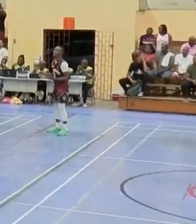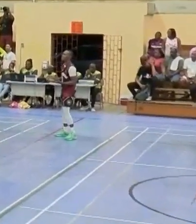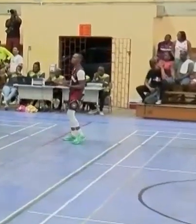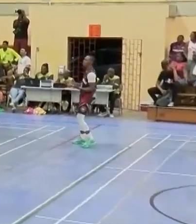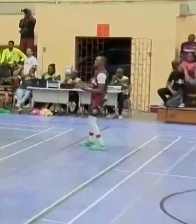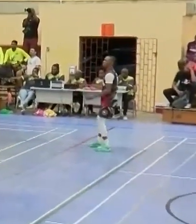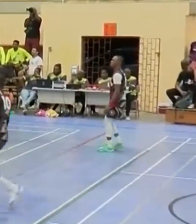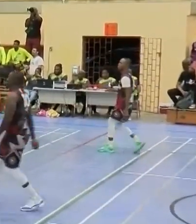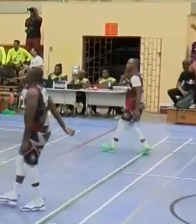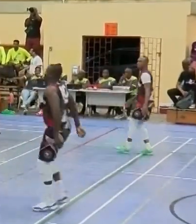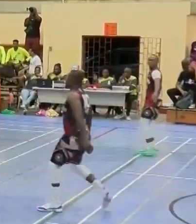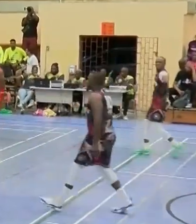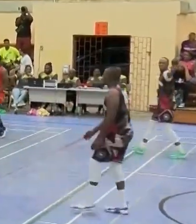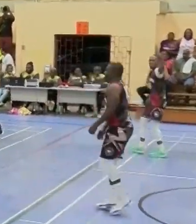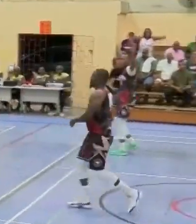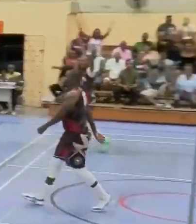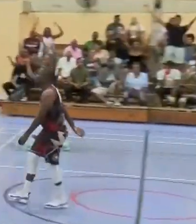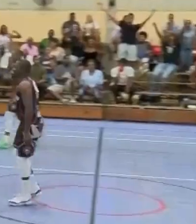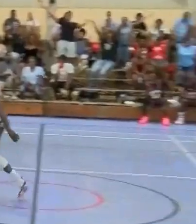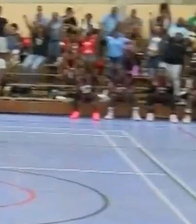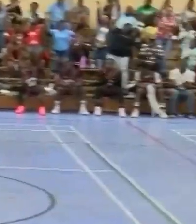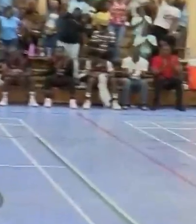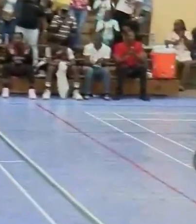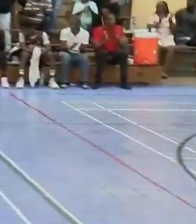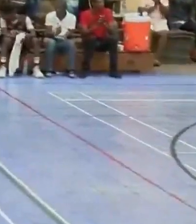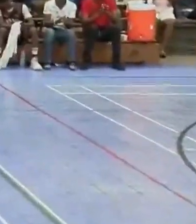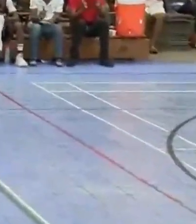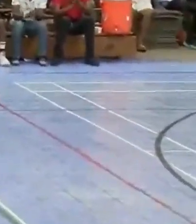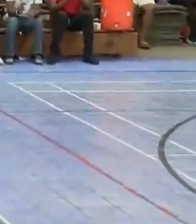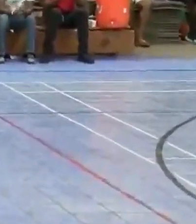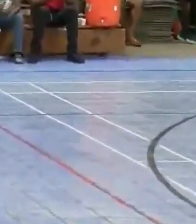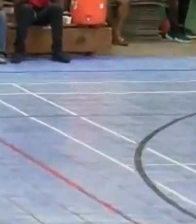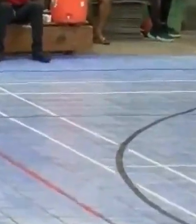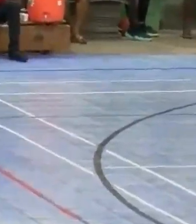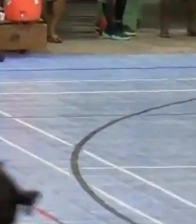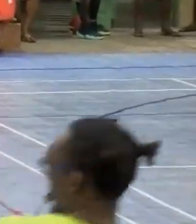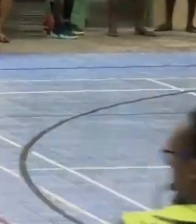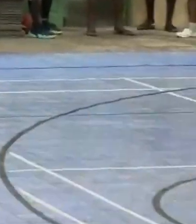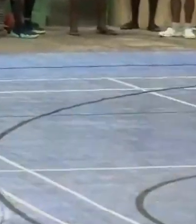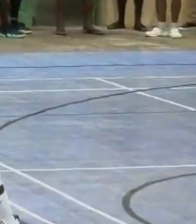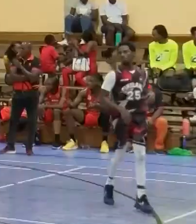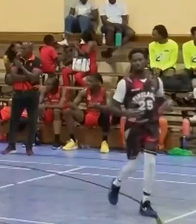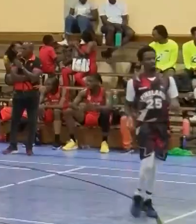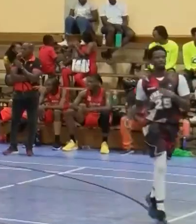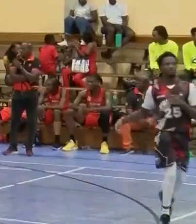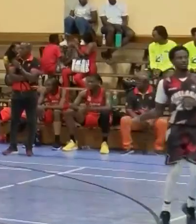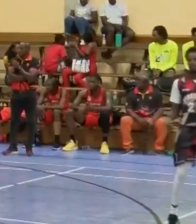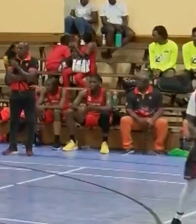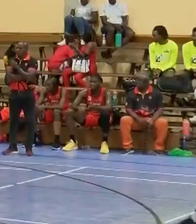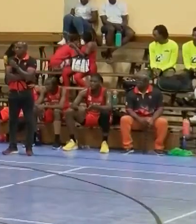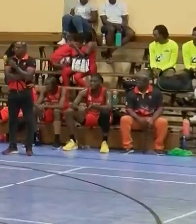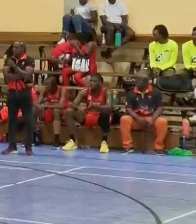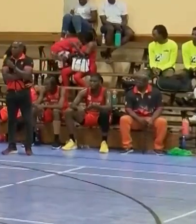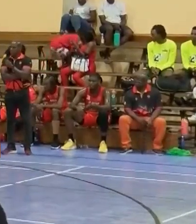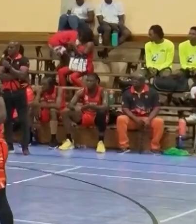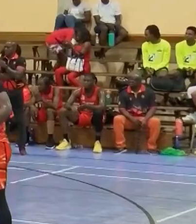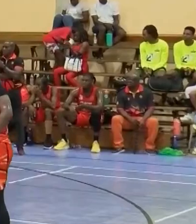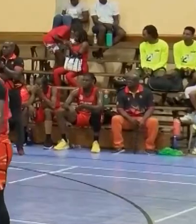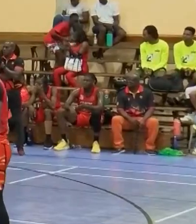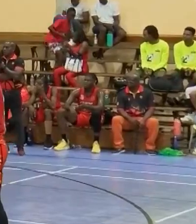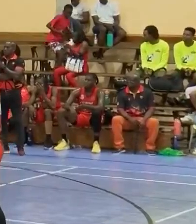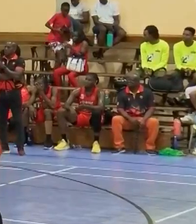here nailing his only attempt at 3 on a dare from Marsh to take the shot. Then there were the